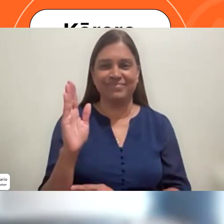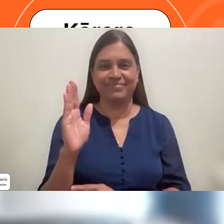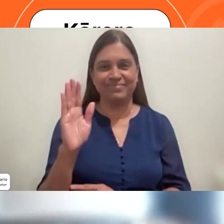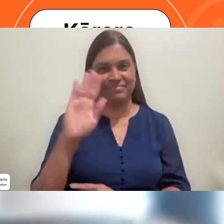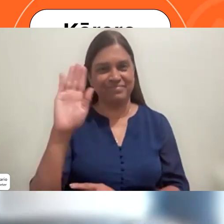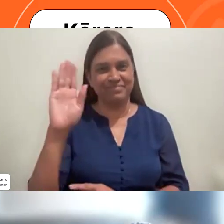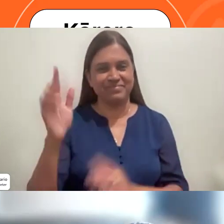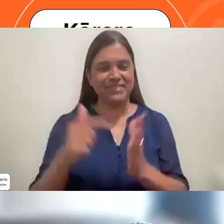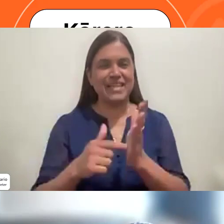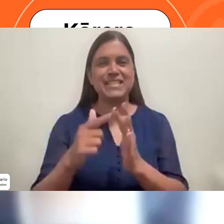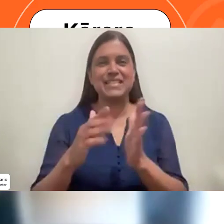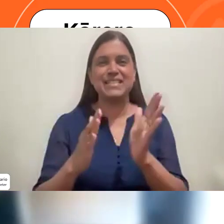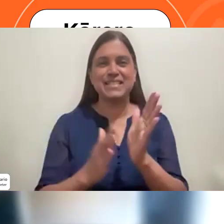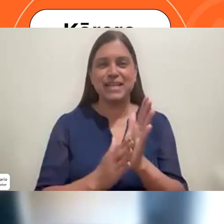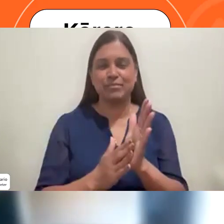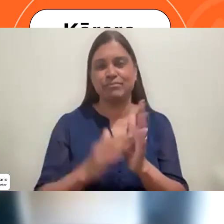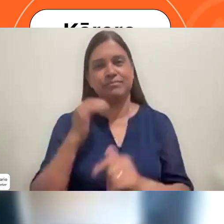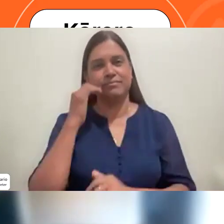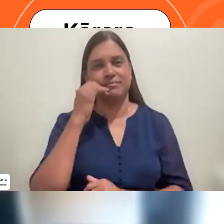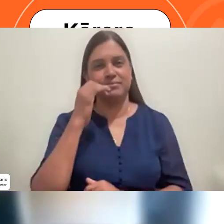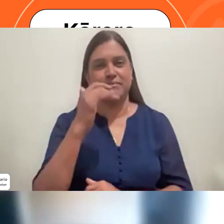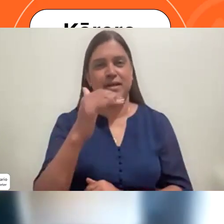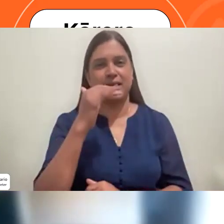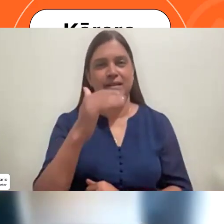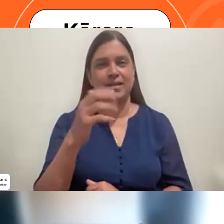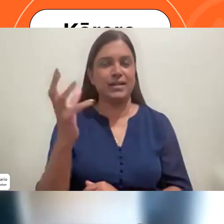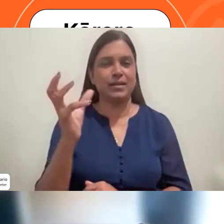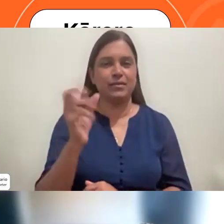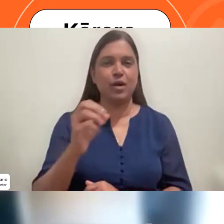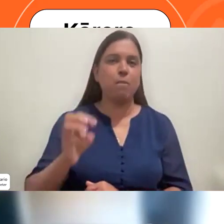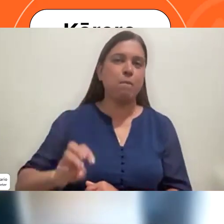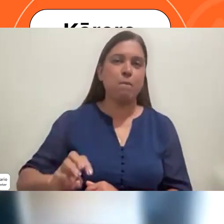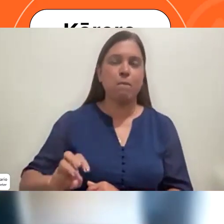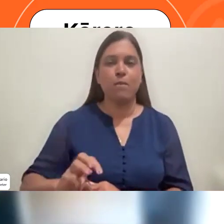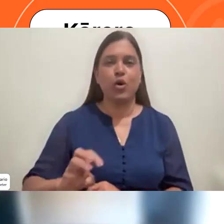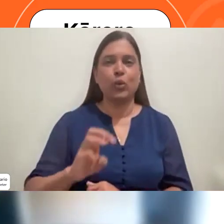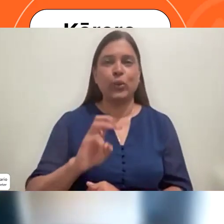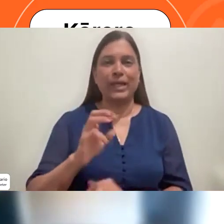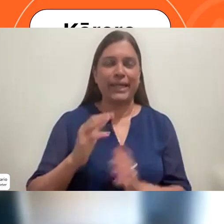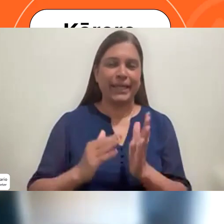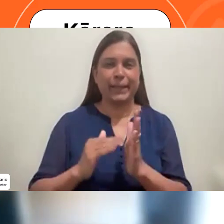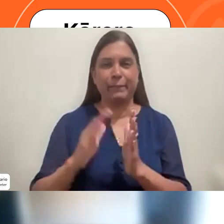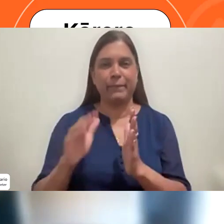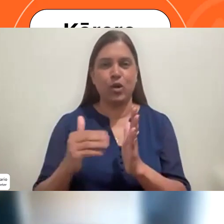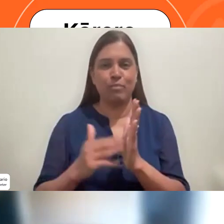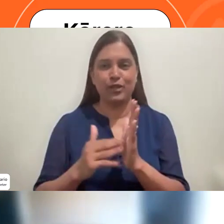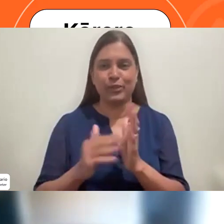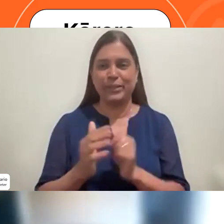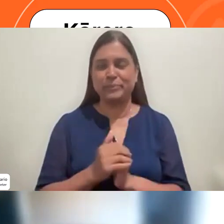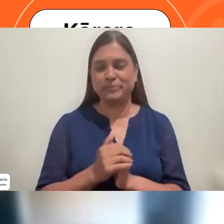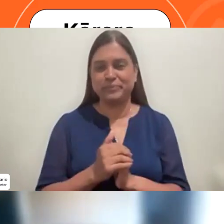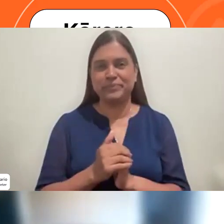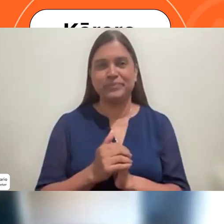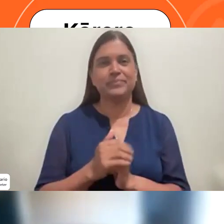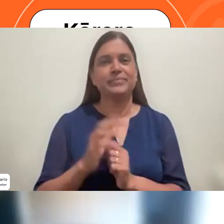ko Taranaki te Maunga, ko Maunganui te Awa, ko Young Me Chisholm Aku Hapu, e tipu ahau e kirikiri